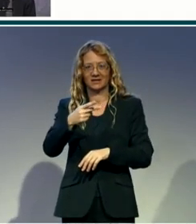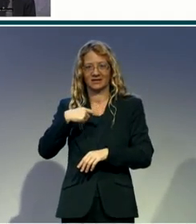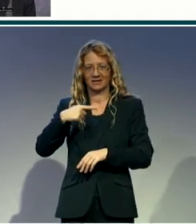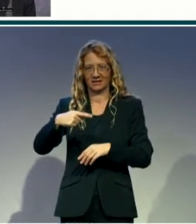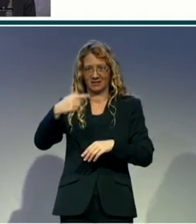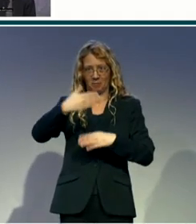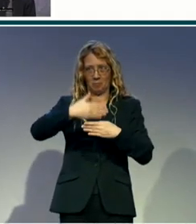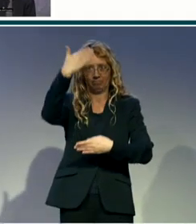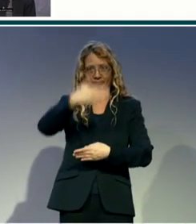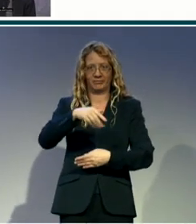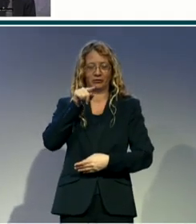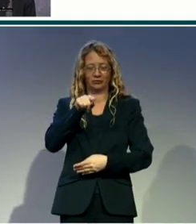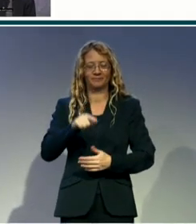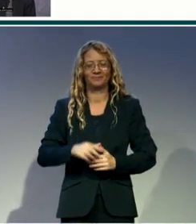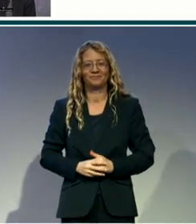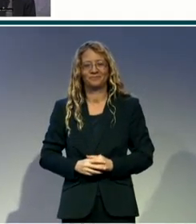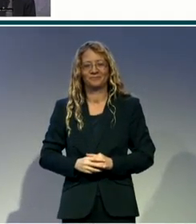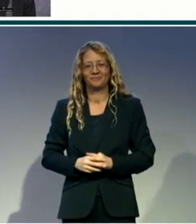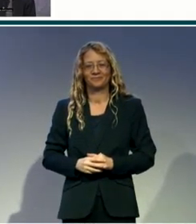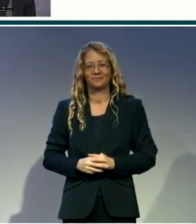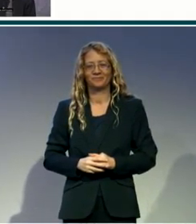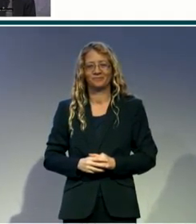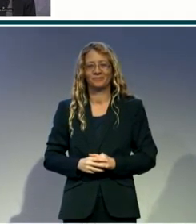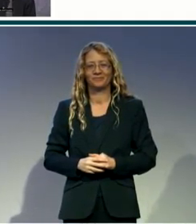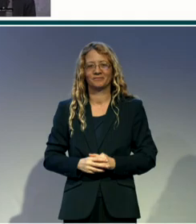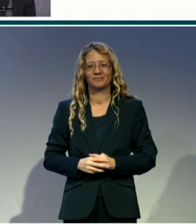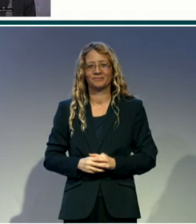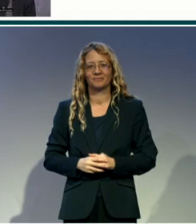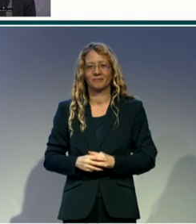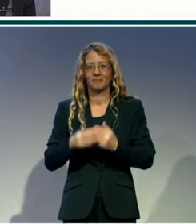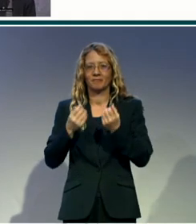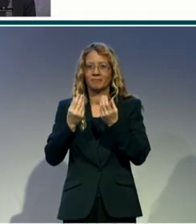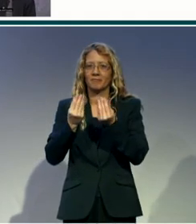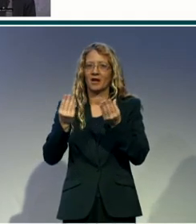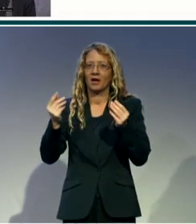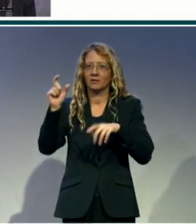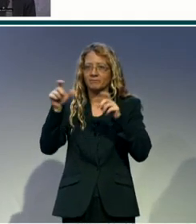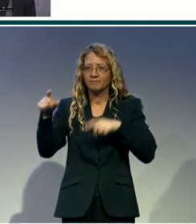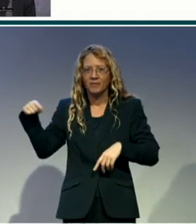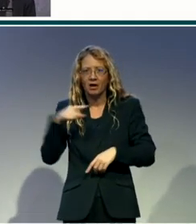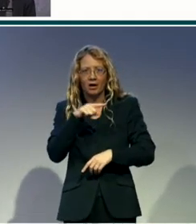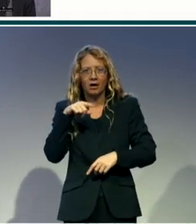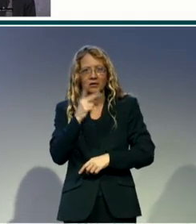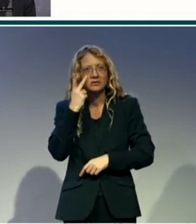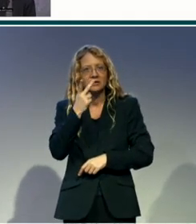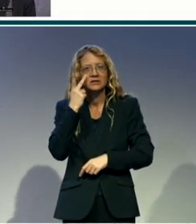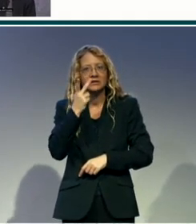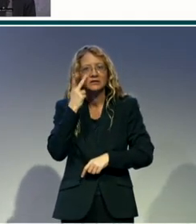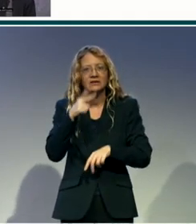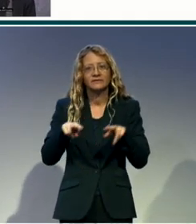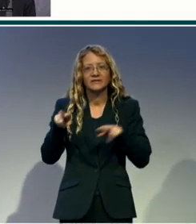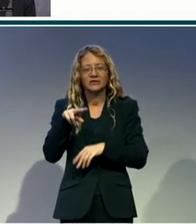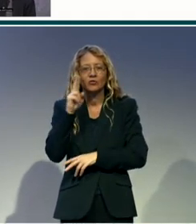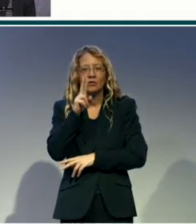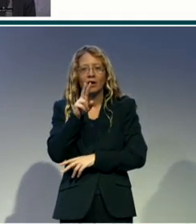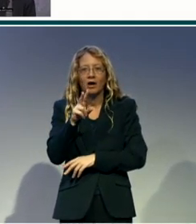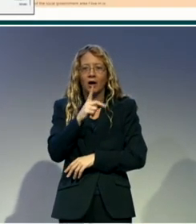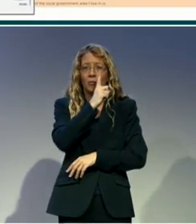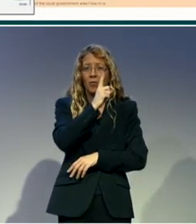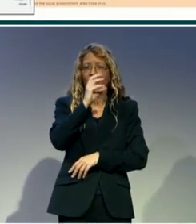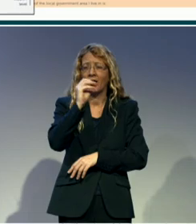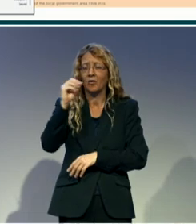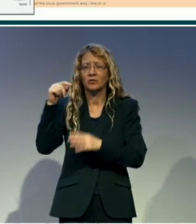access videos from the parties and candidates from their local electorate. Social media reach was almost 100,000.